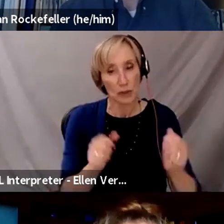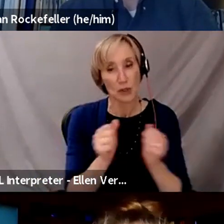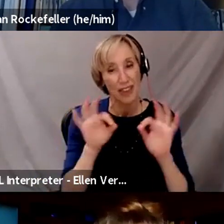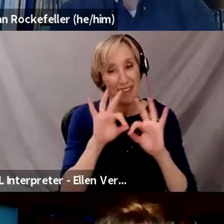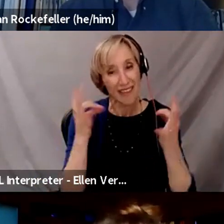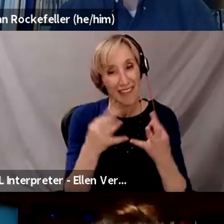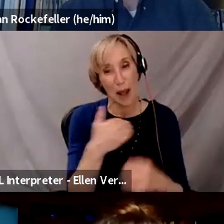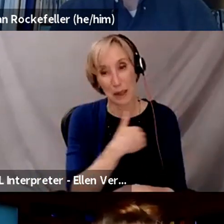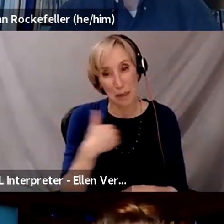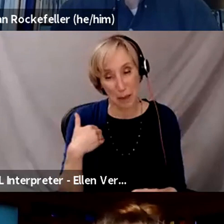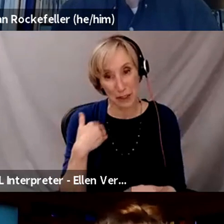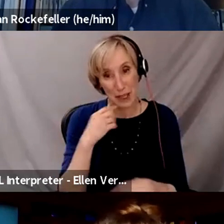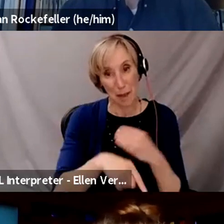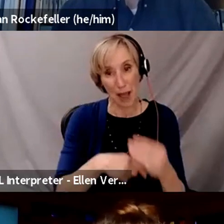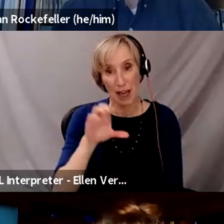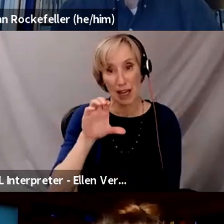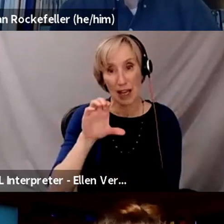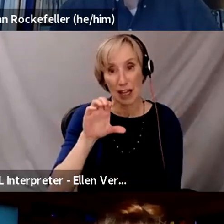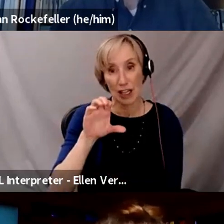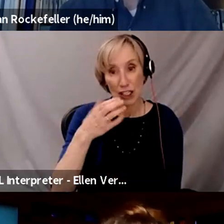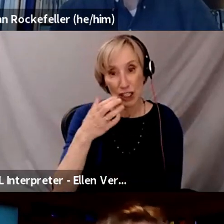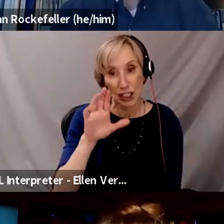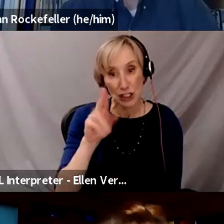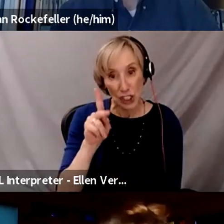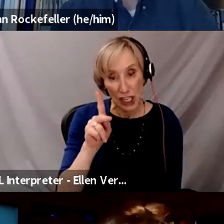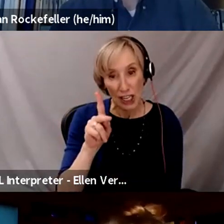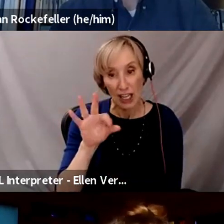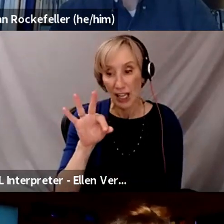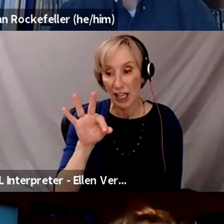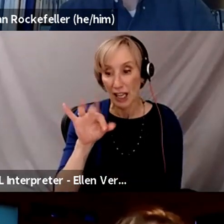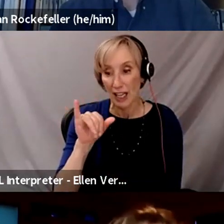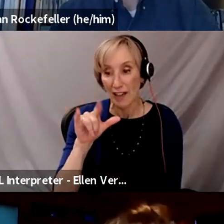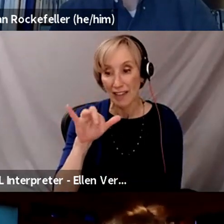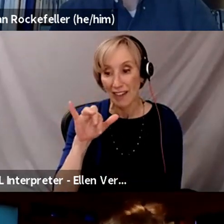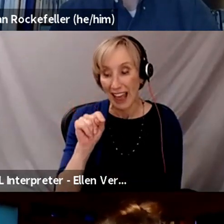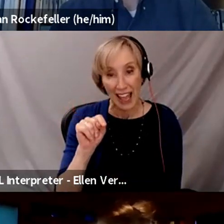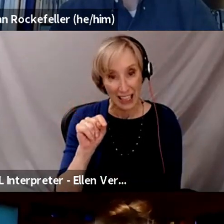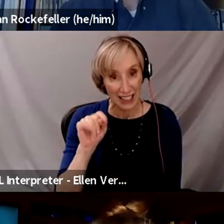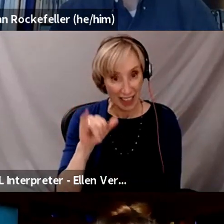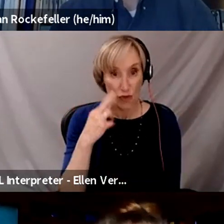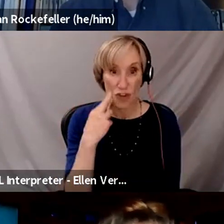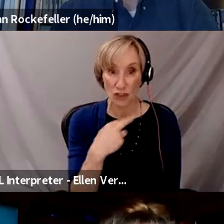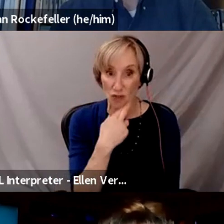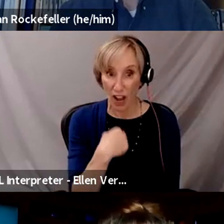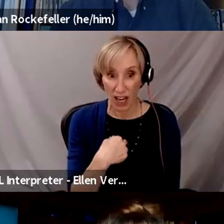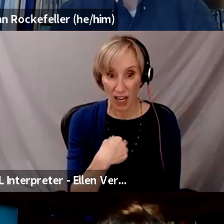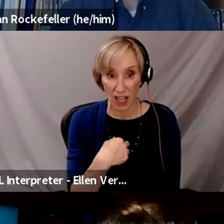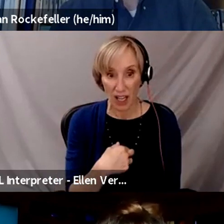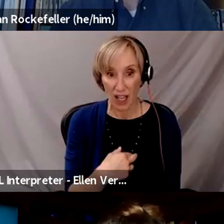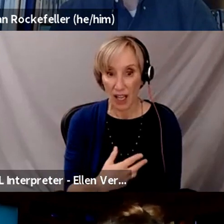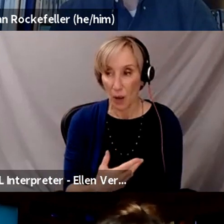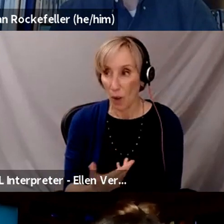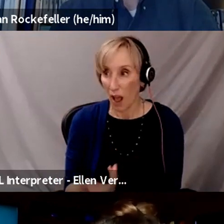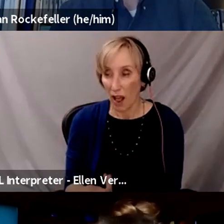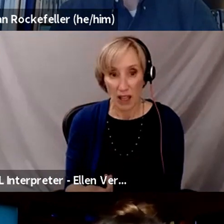about Chick-fil-A. And I felt very similarly, like, it's just a chicken sandwich. Well, you know what? If the chicken sandwich was voting